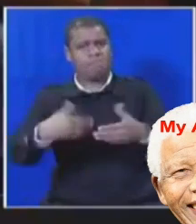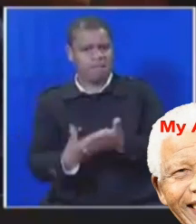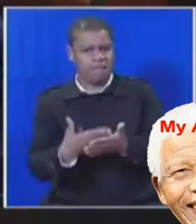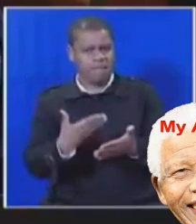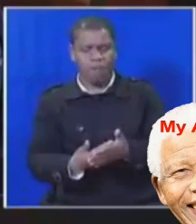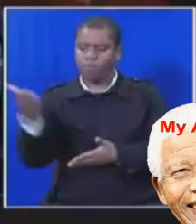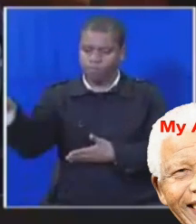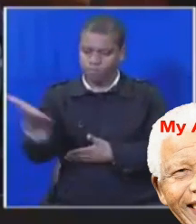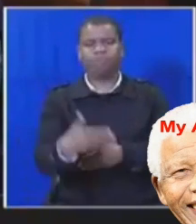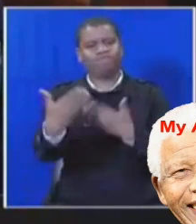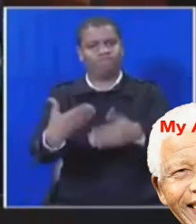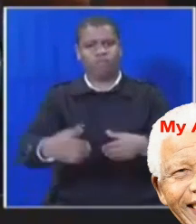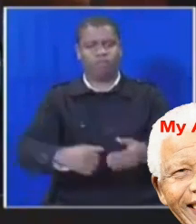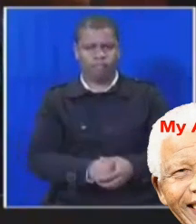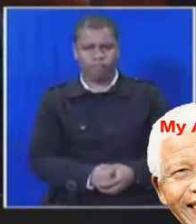can proceed. Thank you.